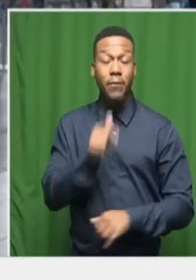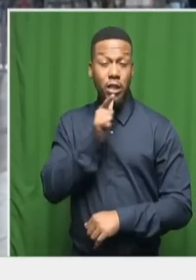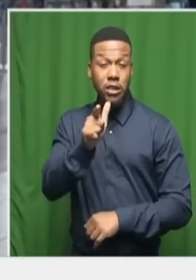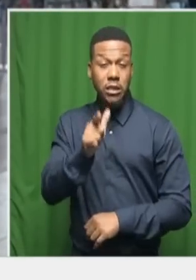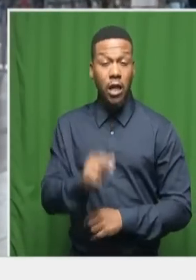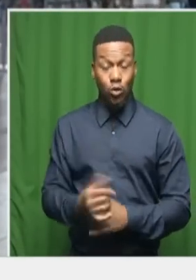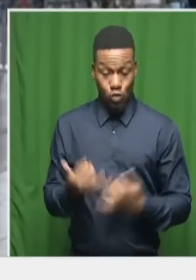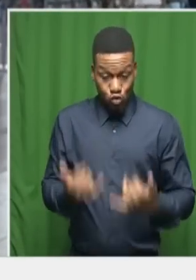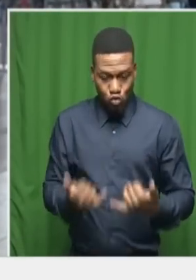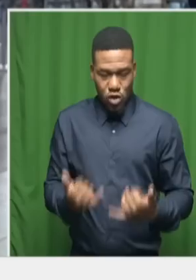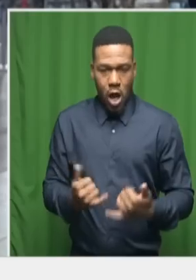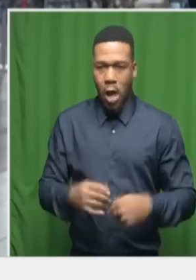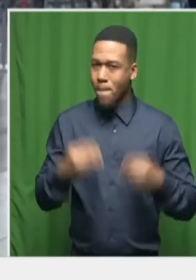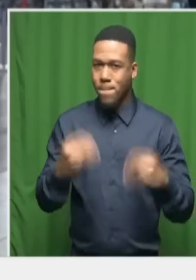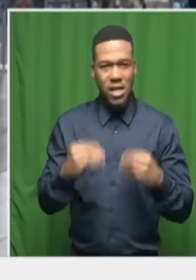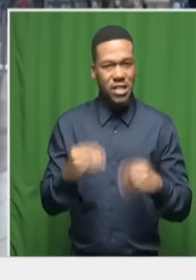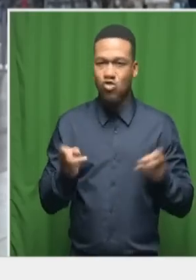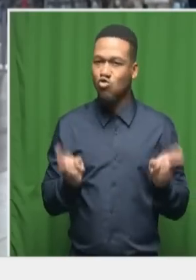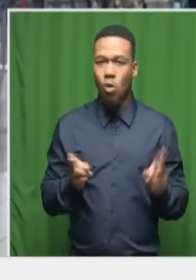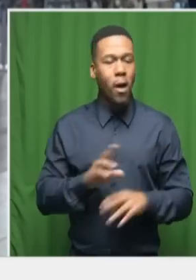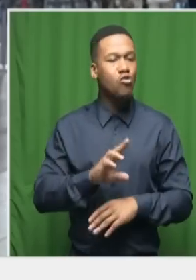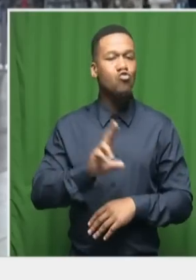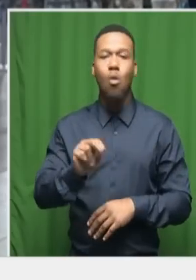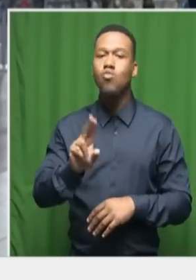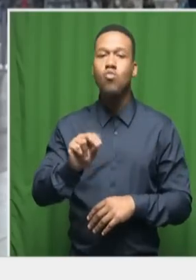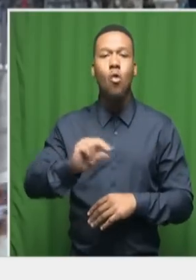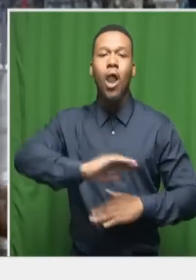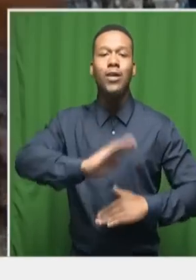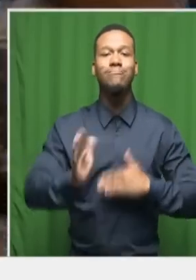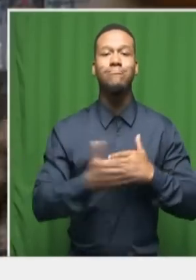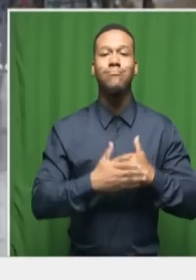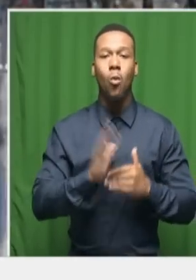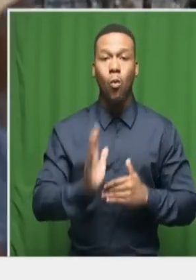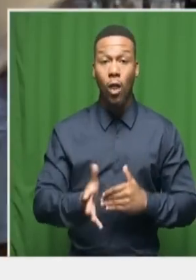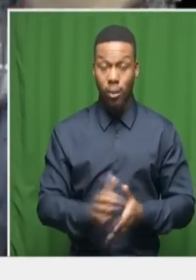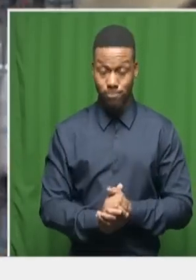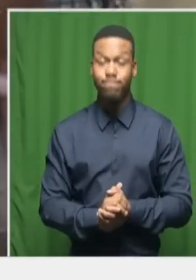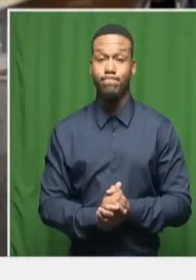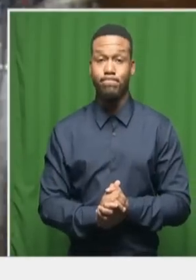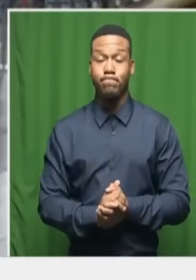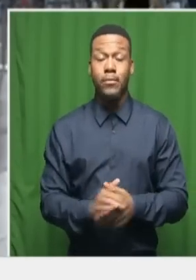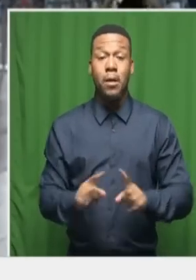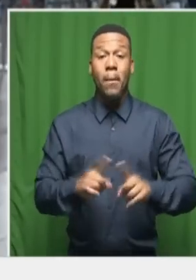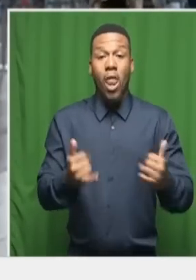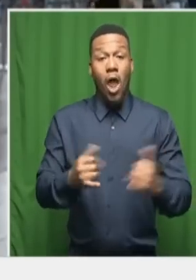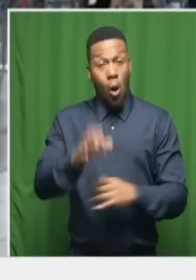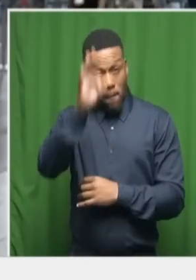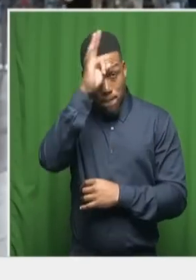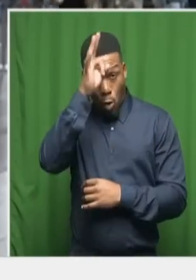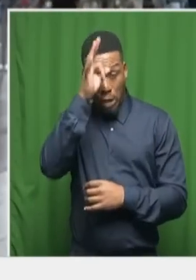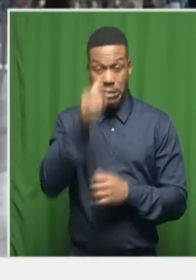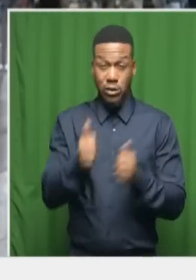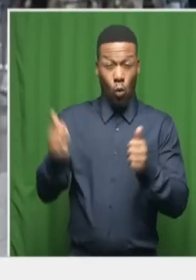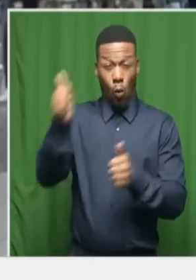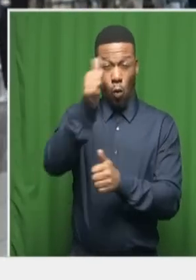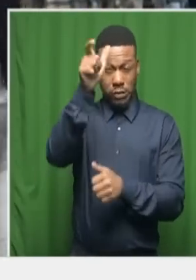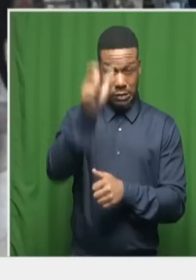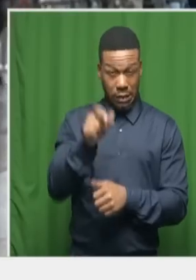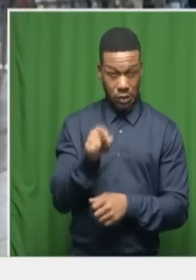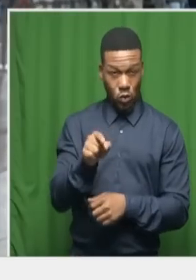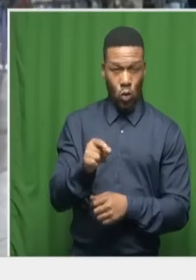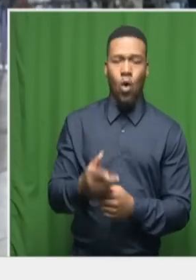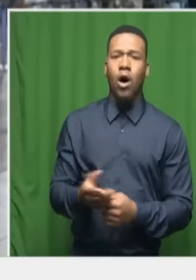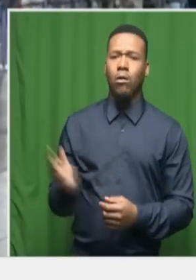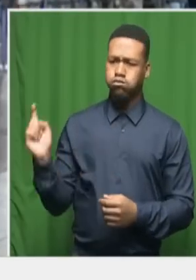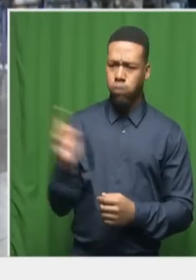as usual here, as there is a national shutdown that is underway. But the police commissioner just yesterday already, and the